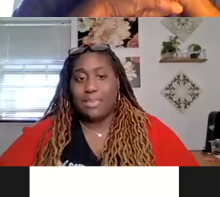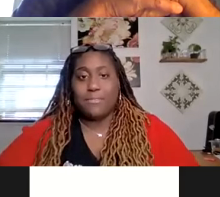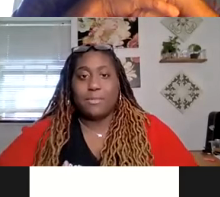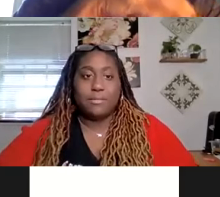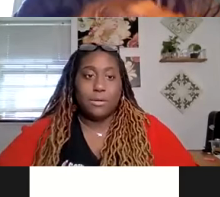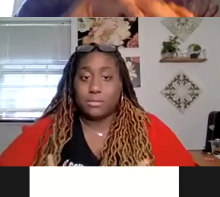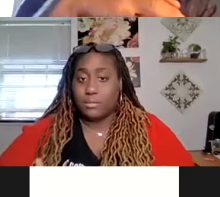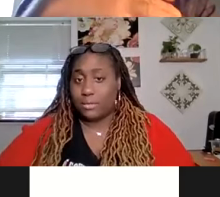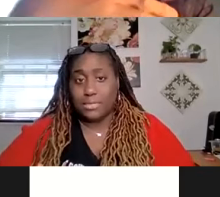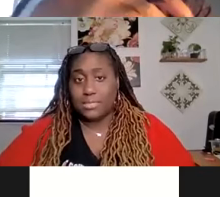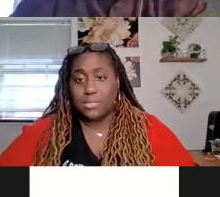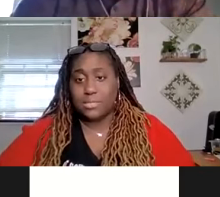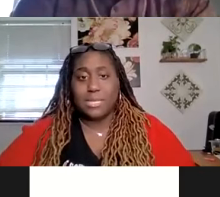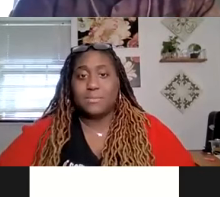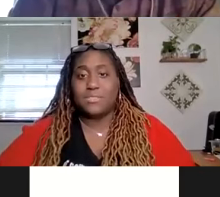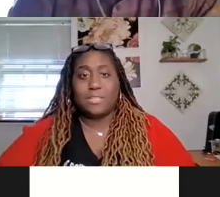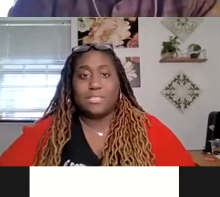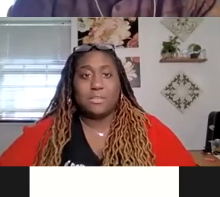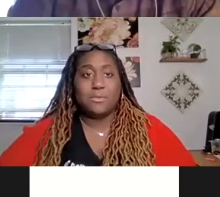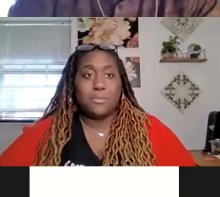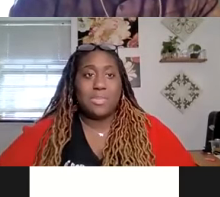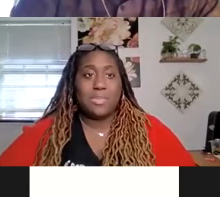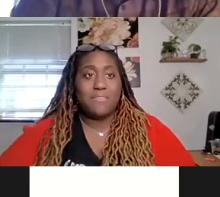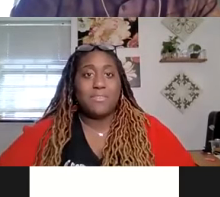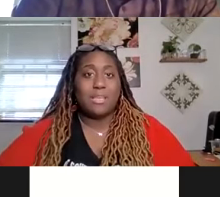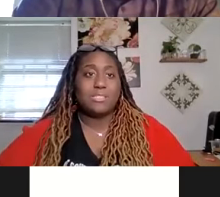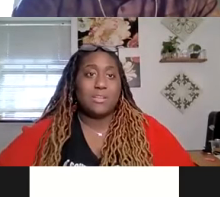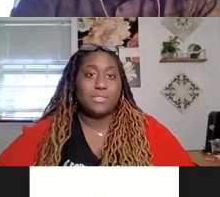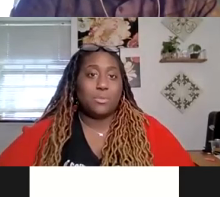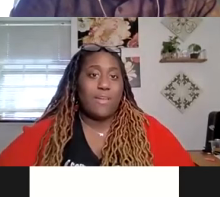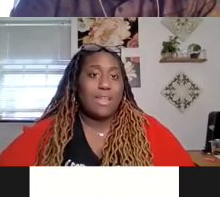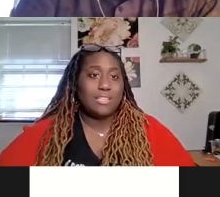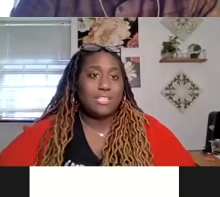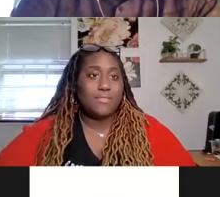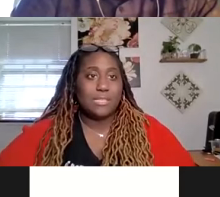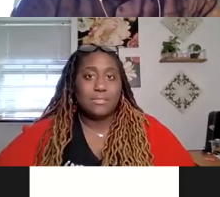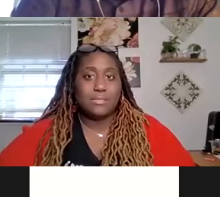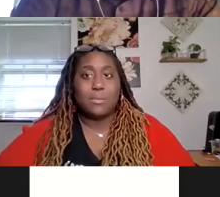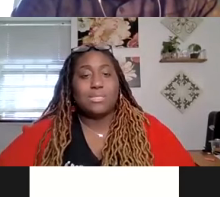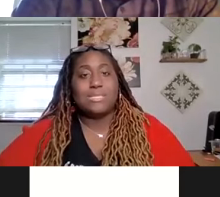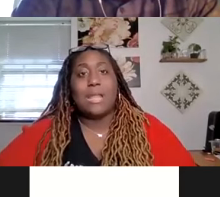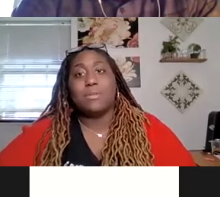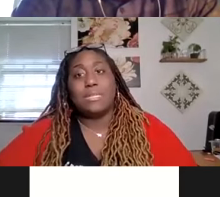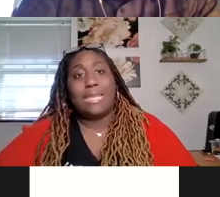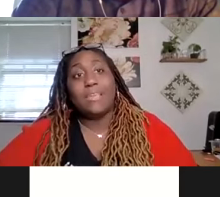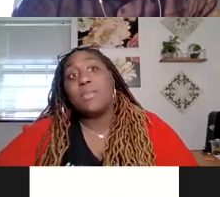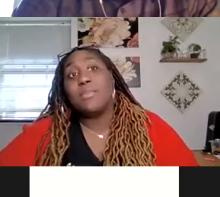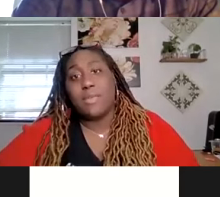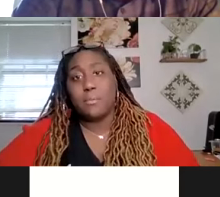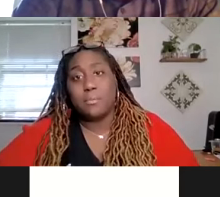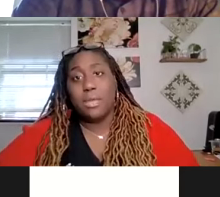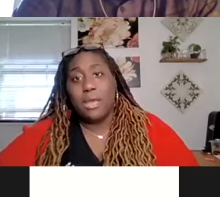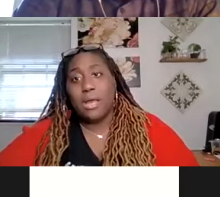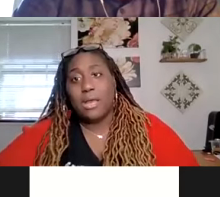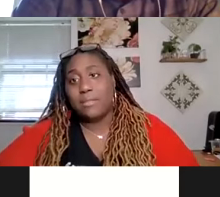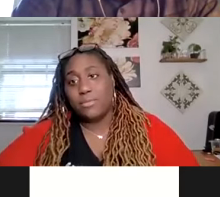are being given, or customers sometimes feel as though they're being given a service or provided a service and someone's not really hearing